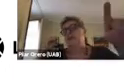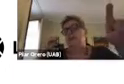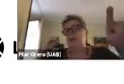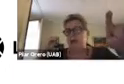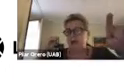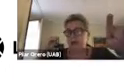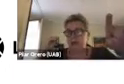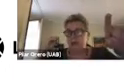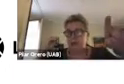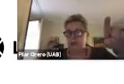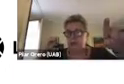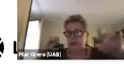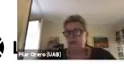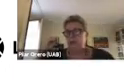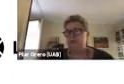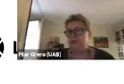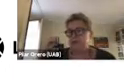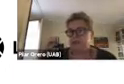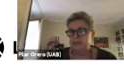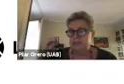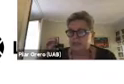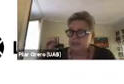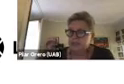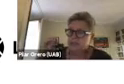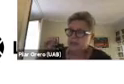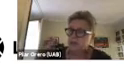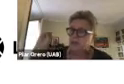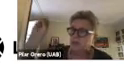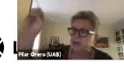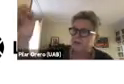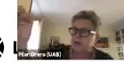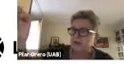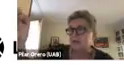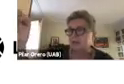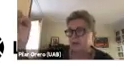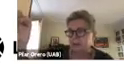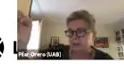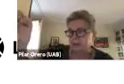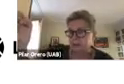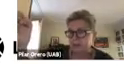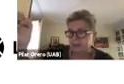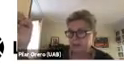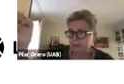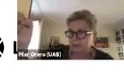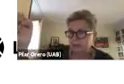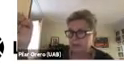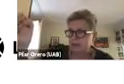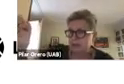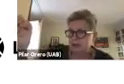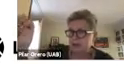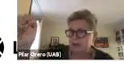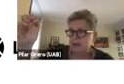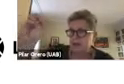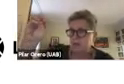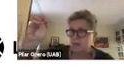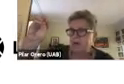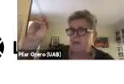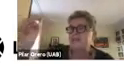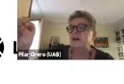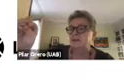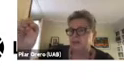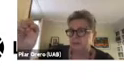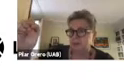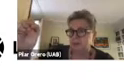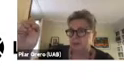is happening there, but it could go intelligent in the sense that it could go wherever the action is happening. So if we could tag where